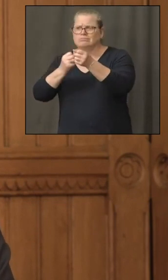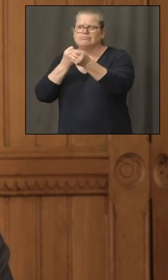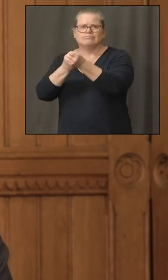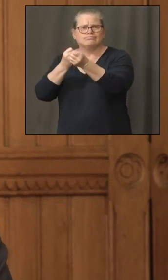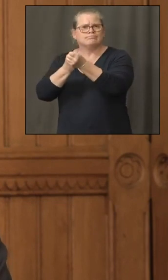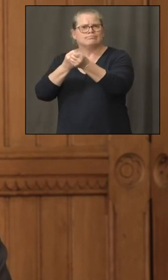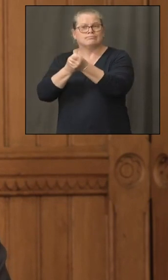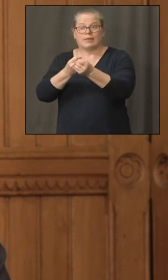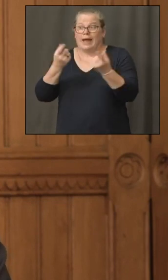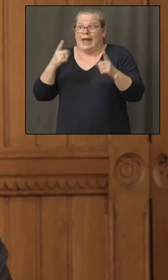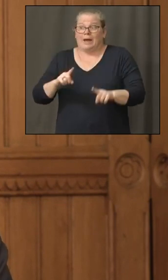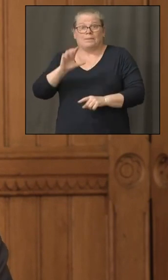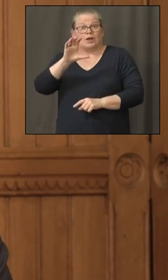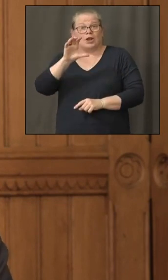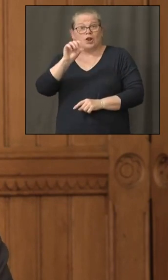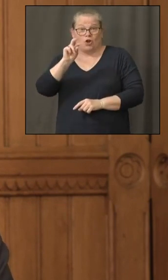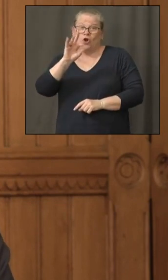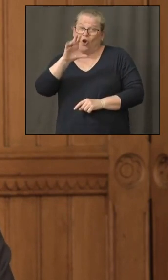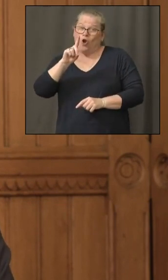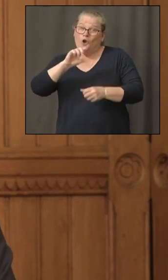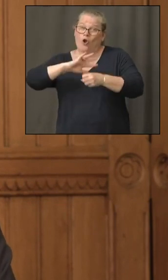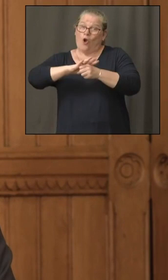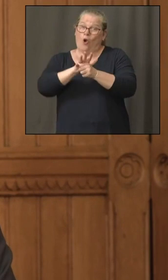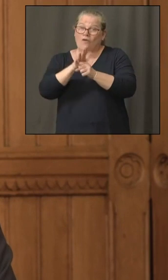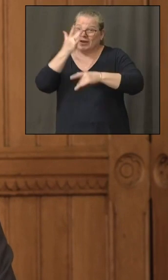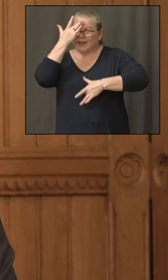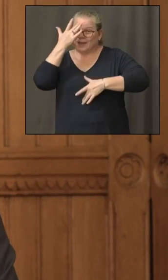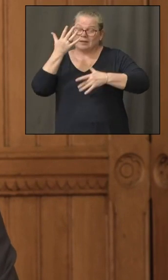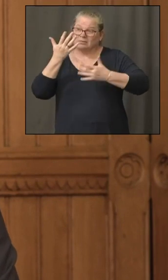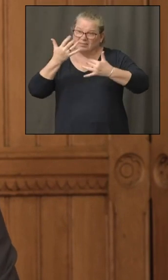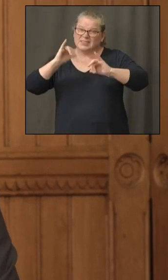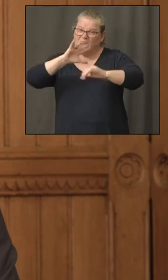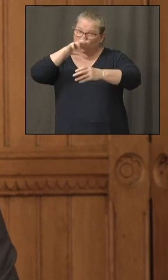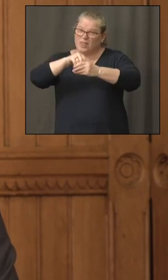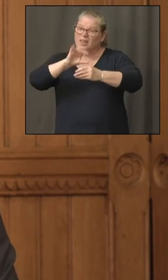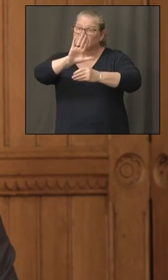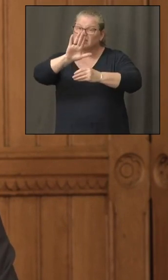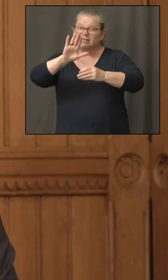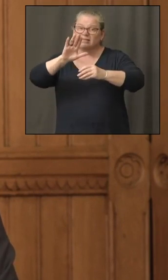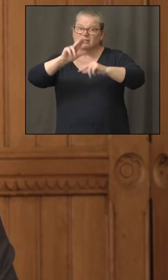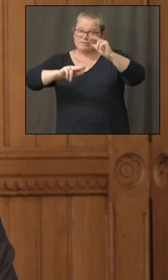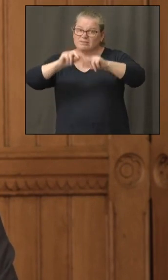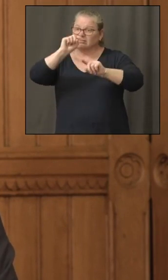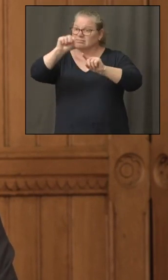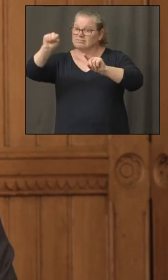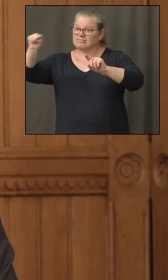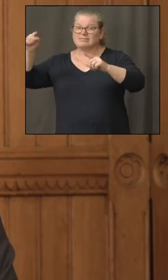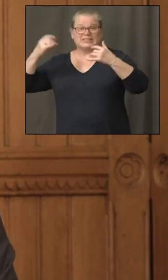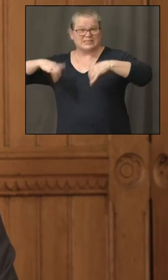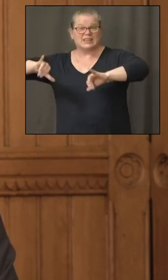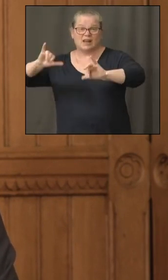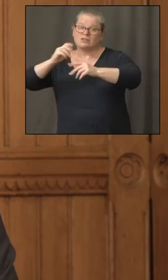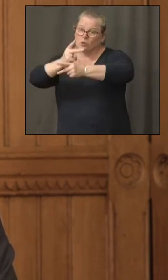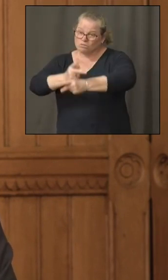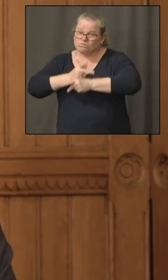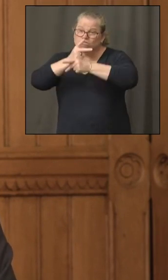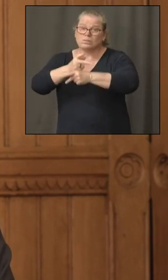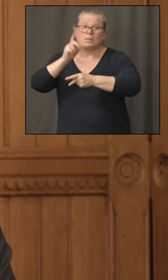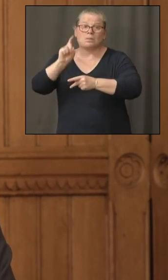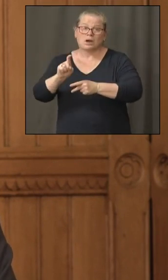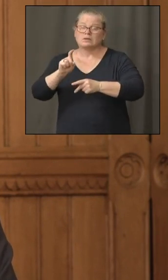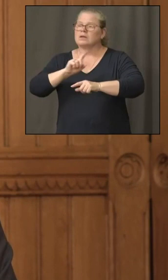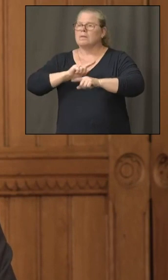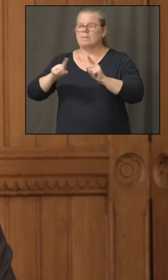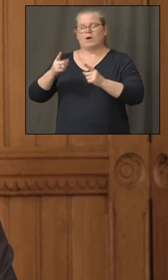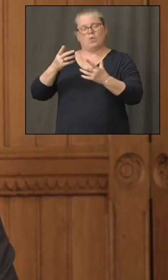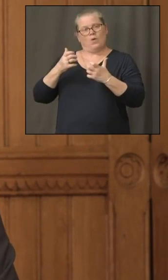COVID in many of these facilities still, and we need to be careful, but we do want to build our own reserve so that we're not at the mercy of the federal government or anyone else if we